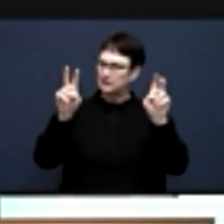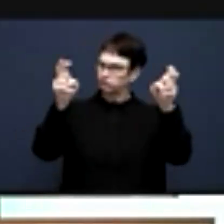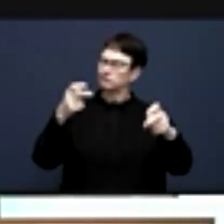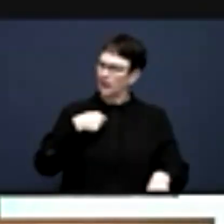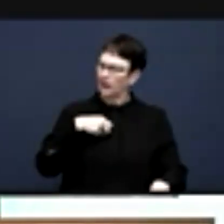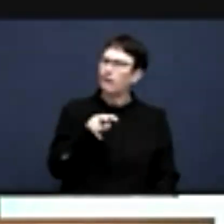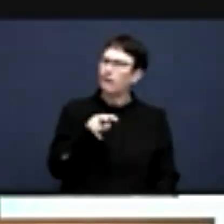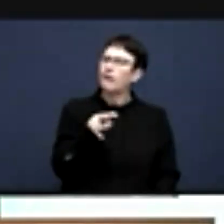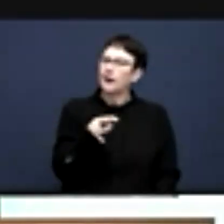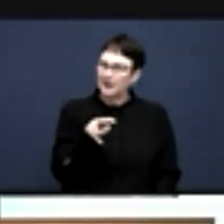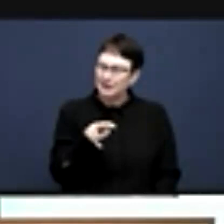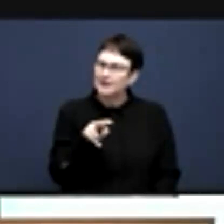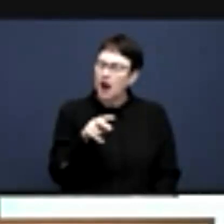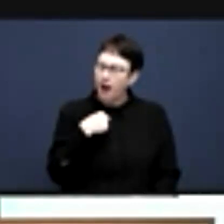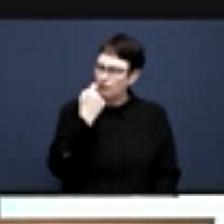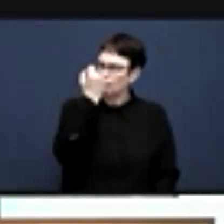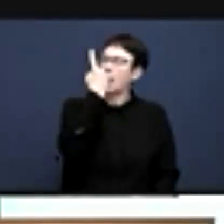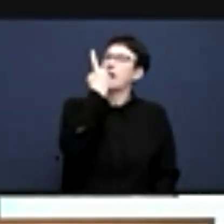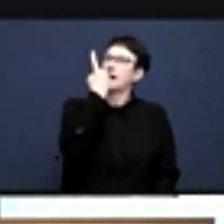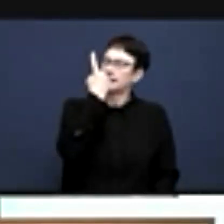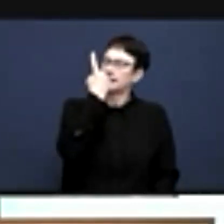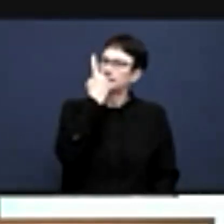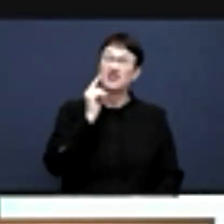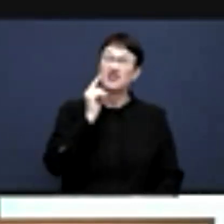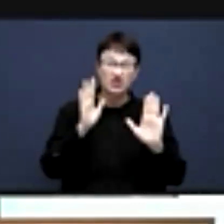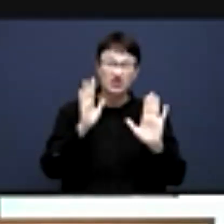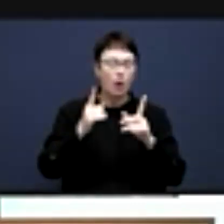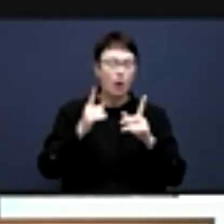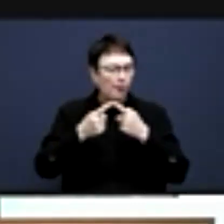we proposed and got accepted an approach